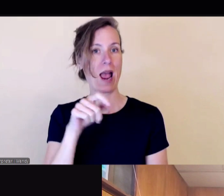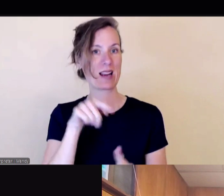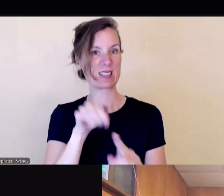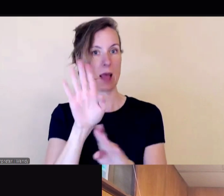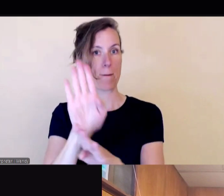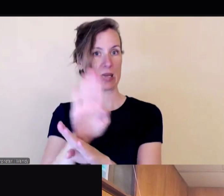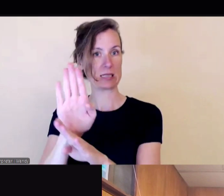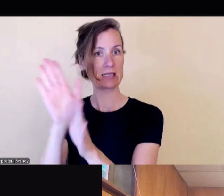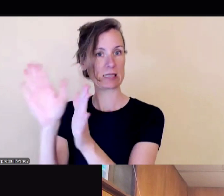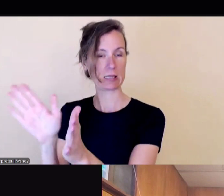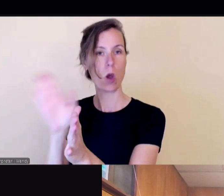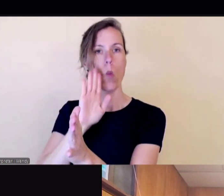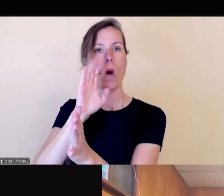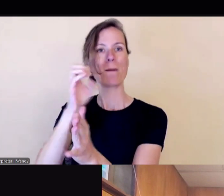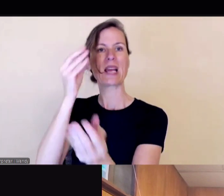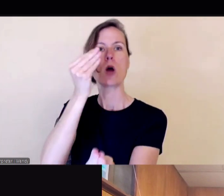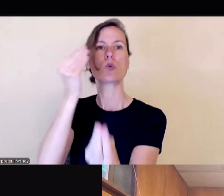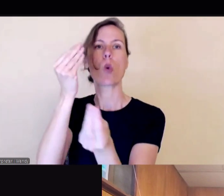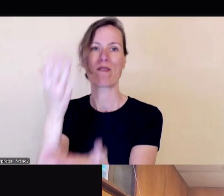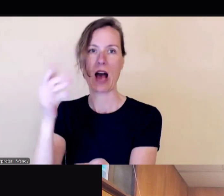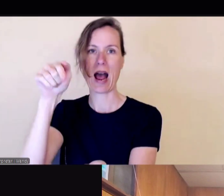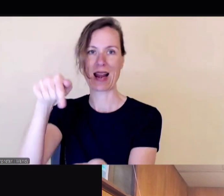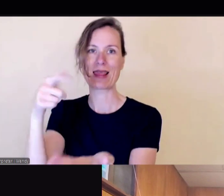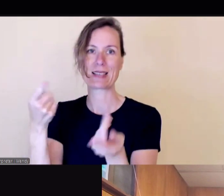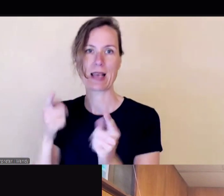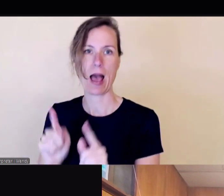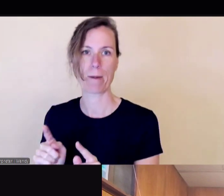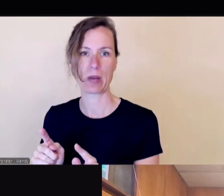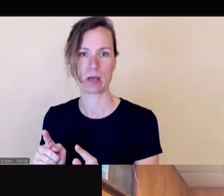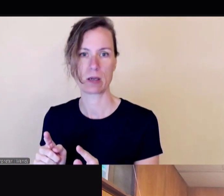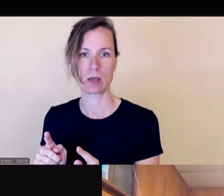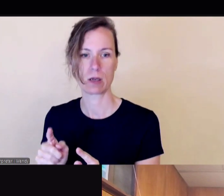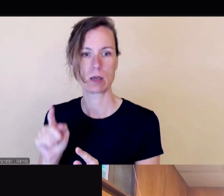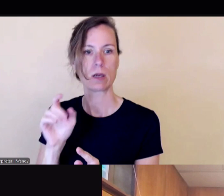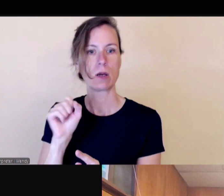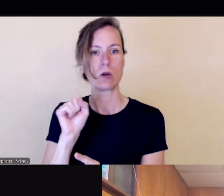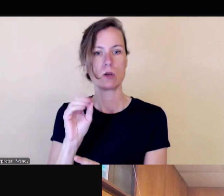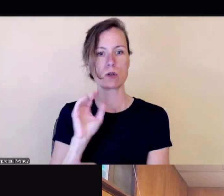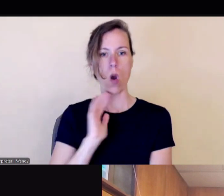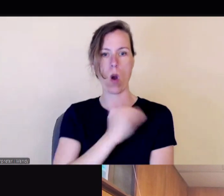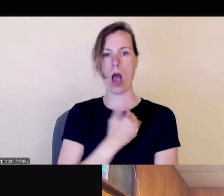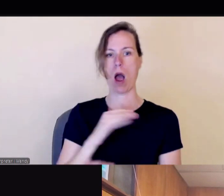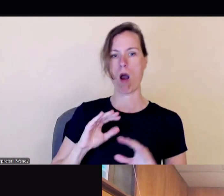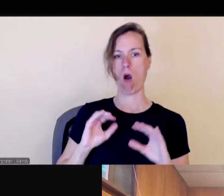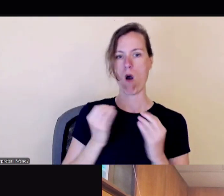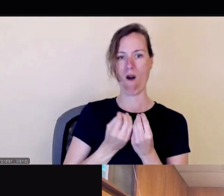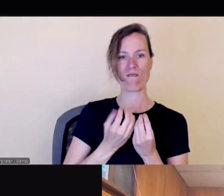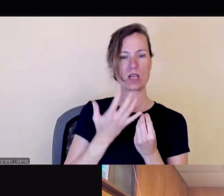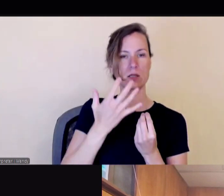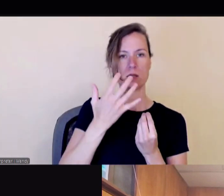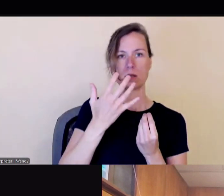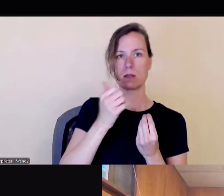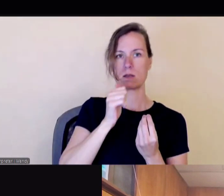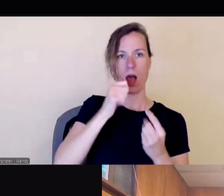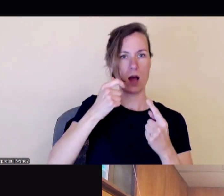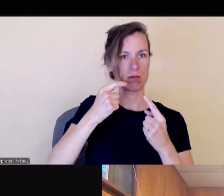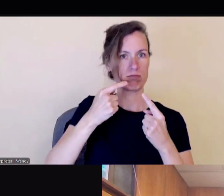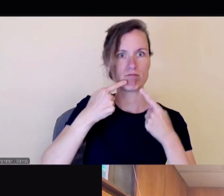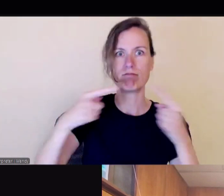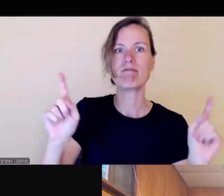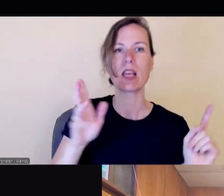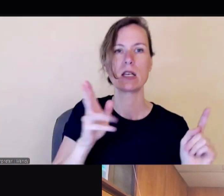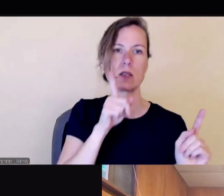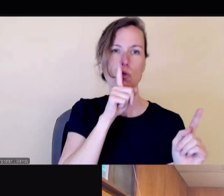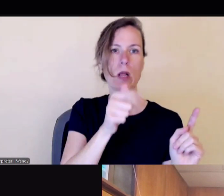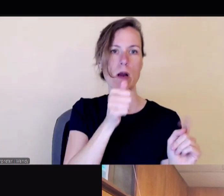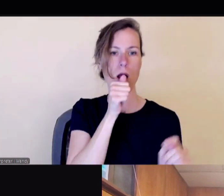want people to know that our office is not reporting out loudly. Things are confidential up until just the time of public hearing. I will